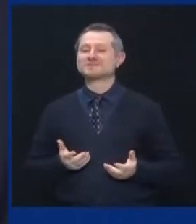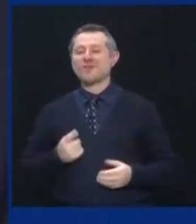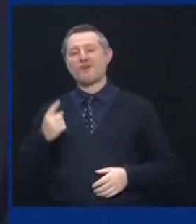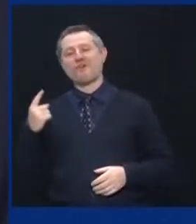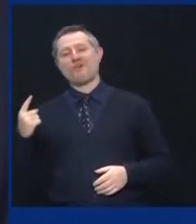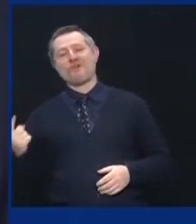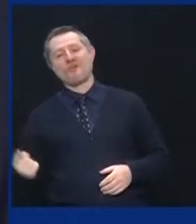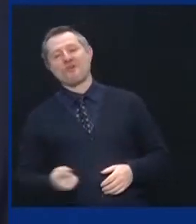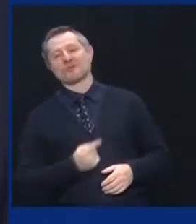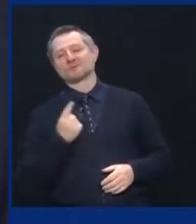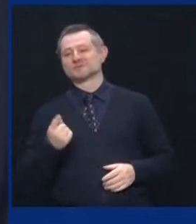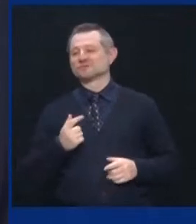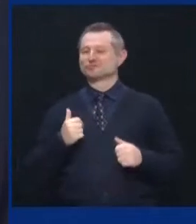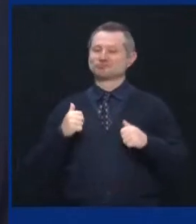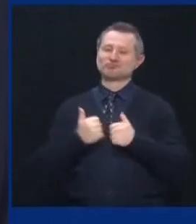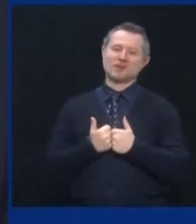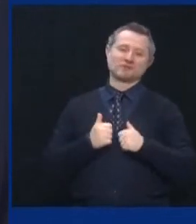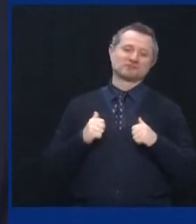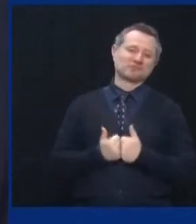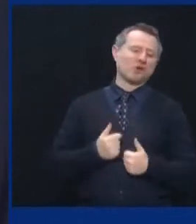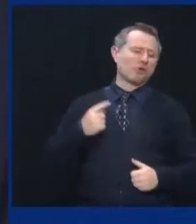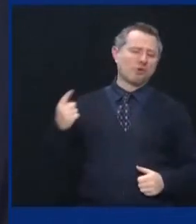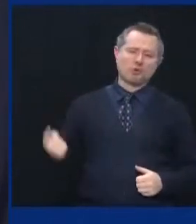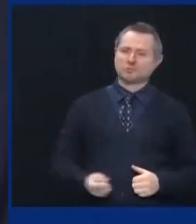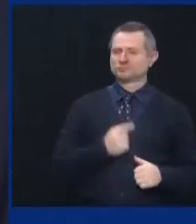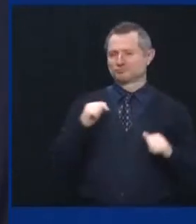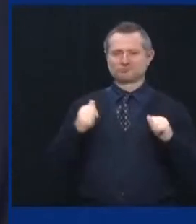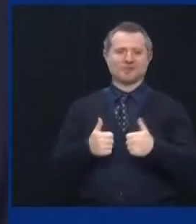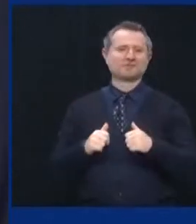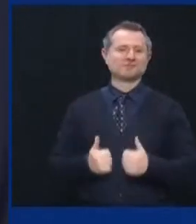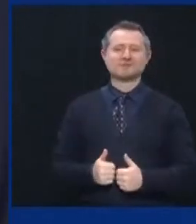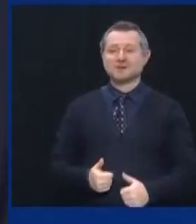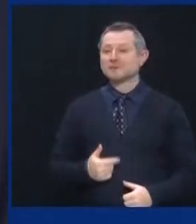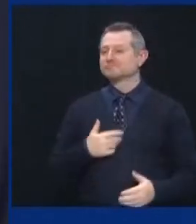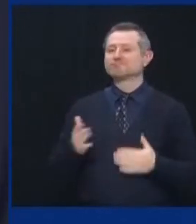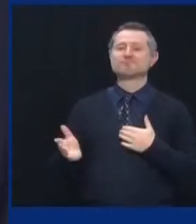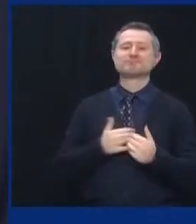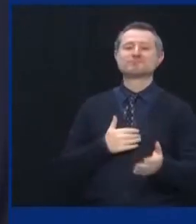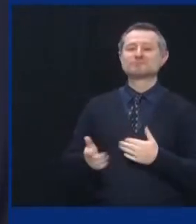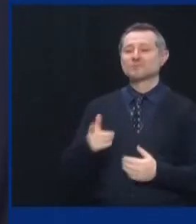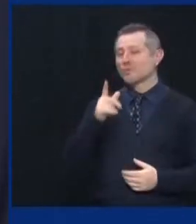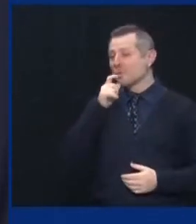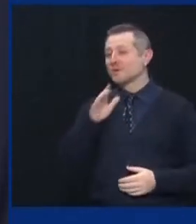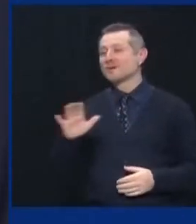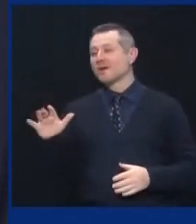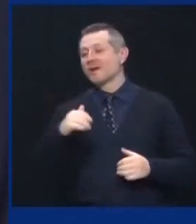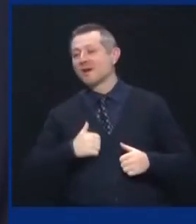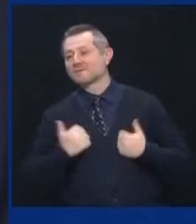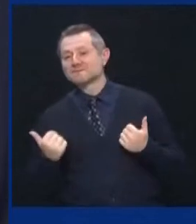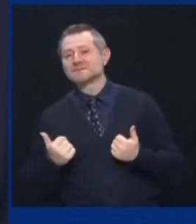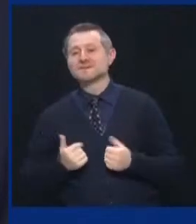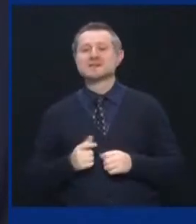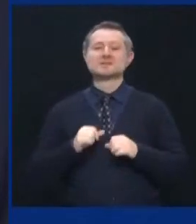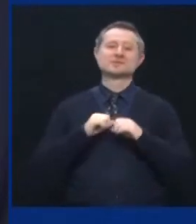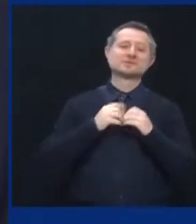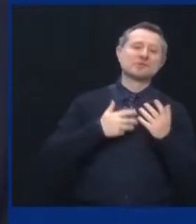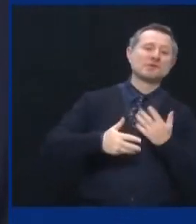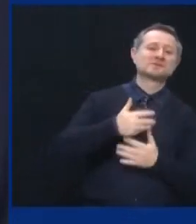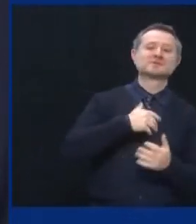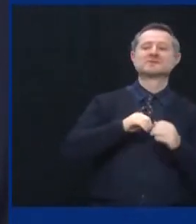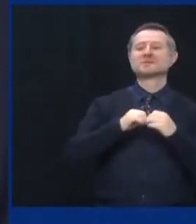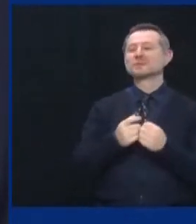bring setbacks your way. It's true in individual lives. It's true for a collective. You're going to